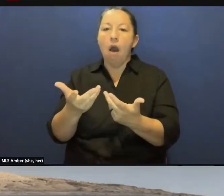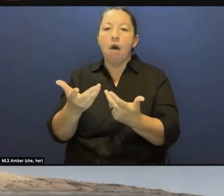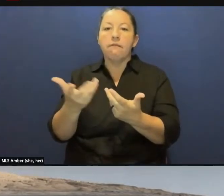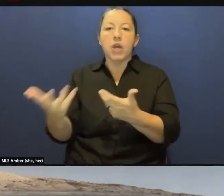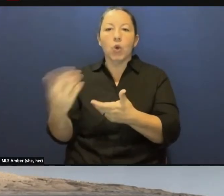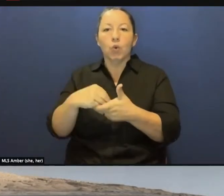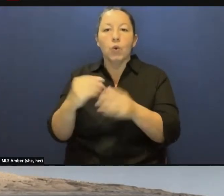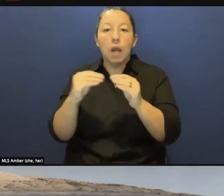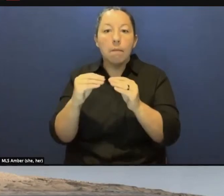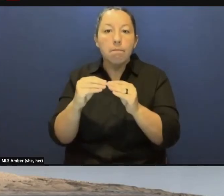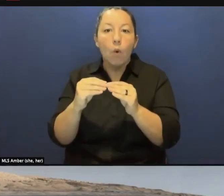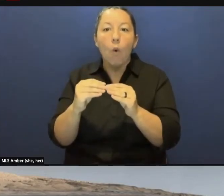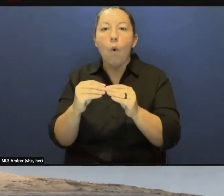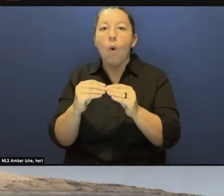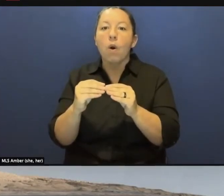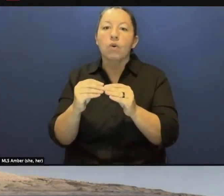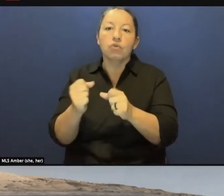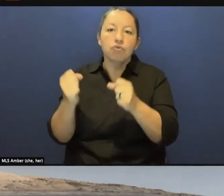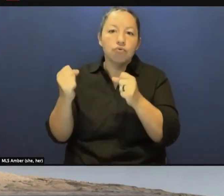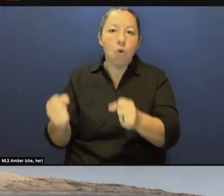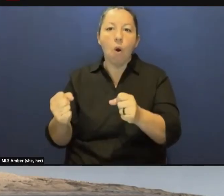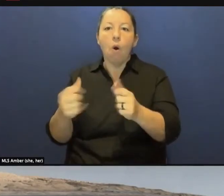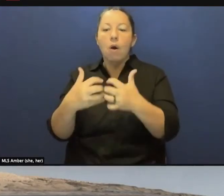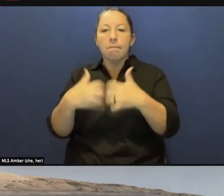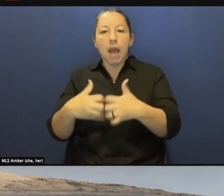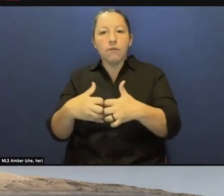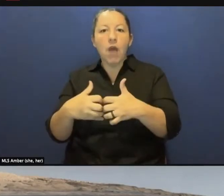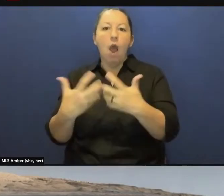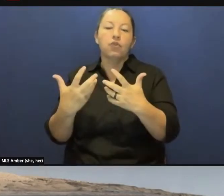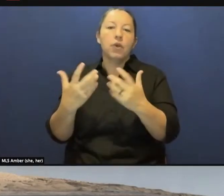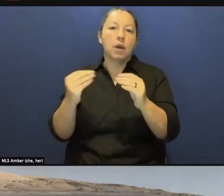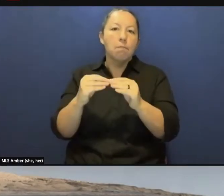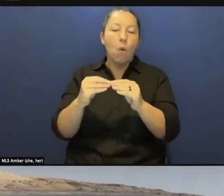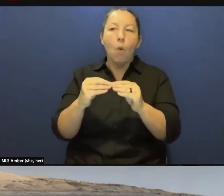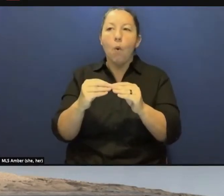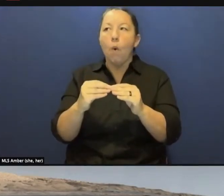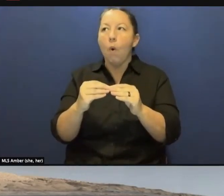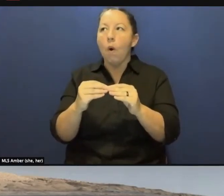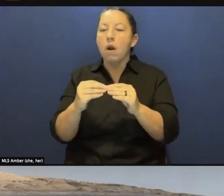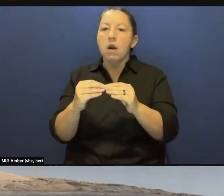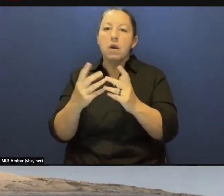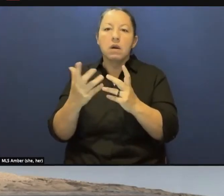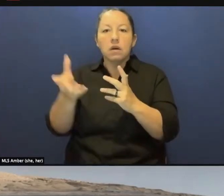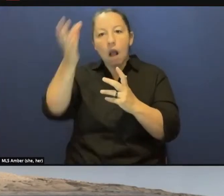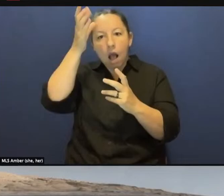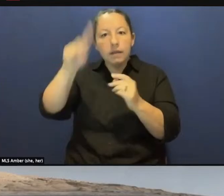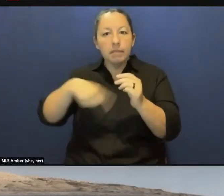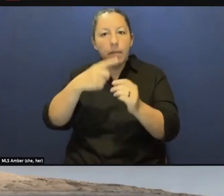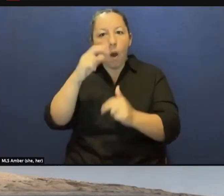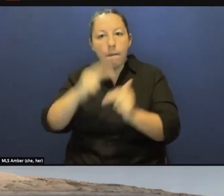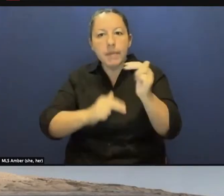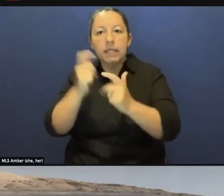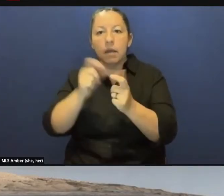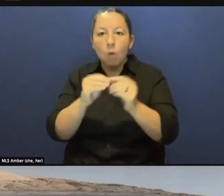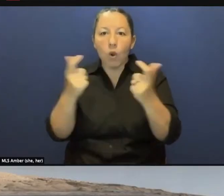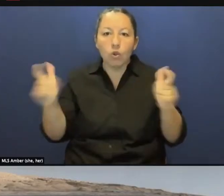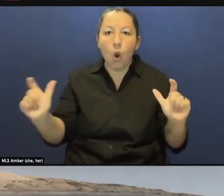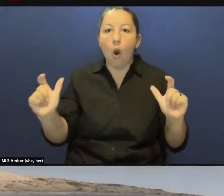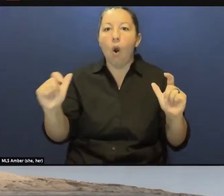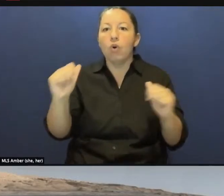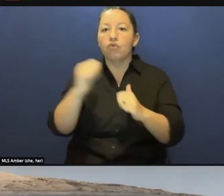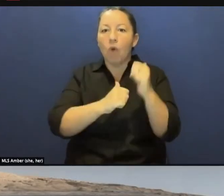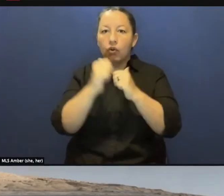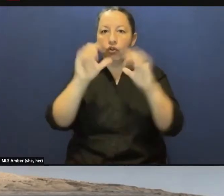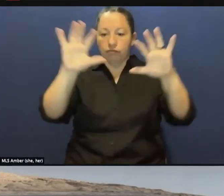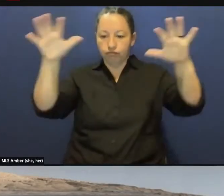more heavier manufacturing, much more concepts about building larger structures, and using